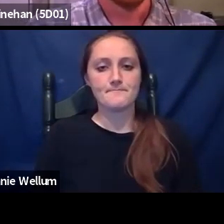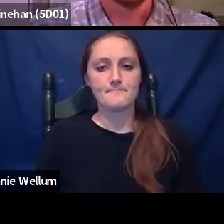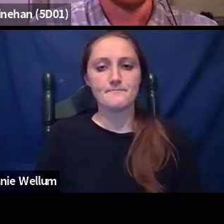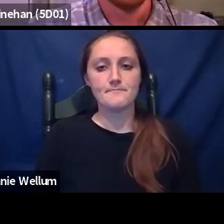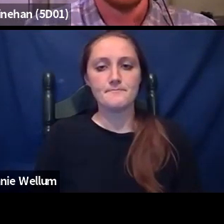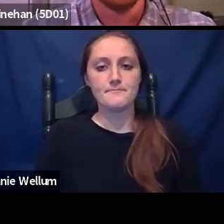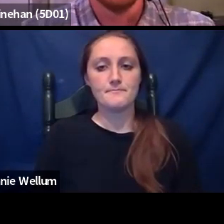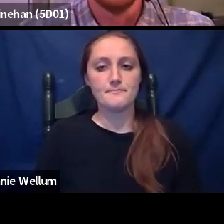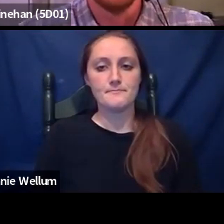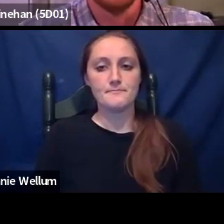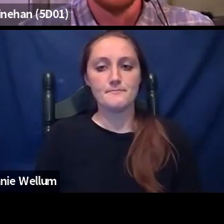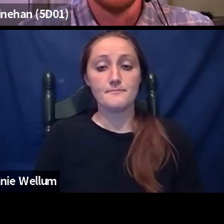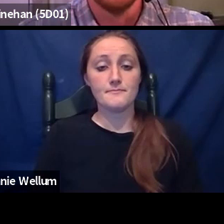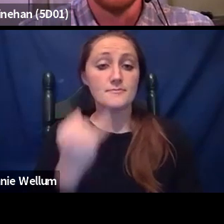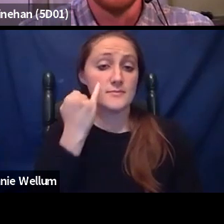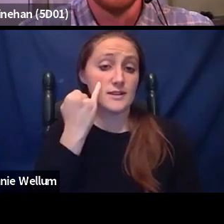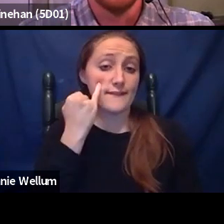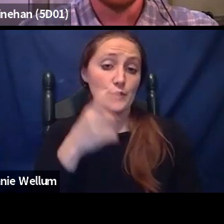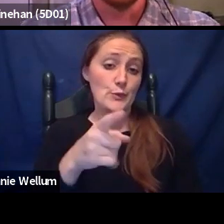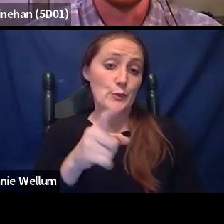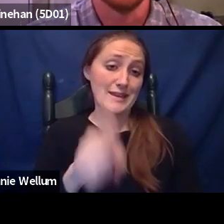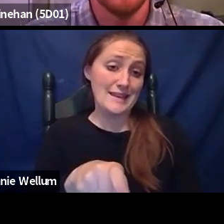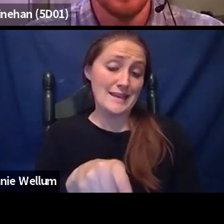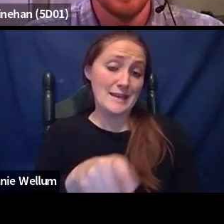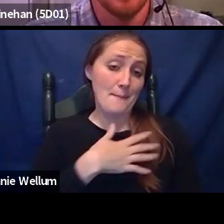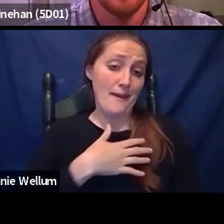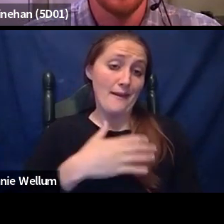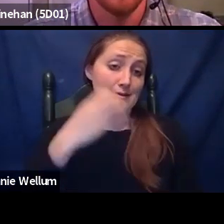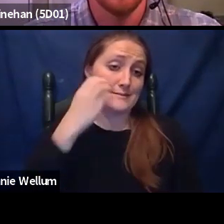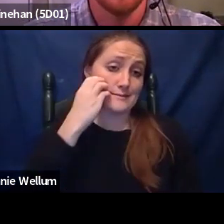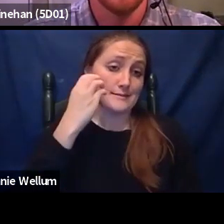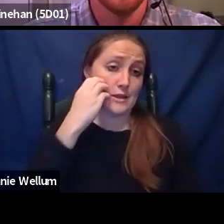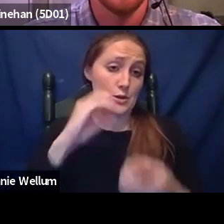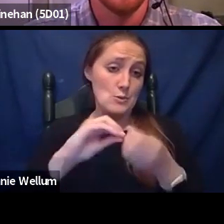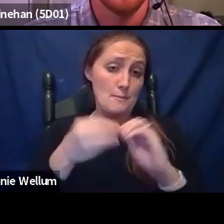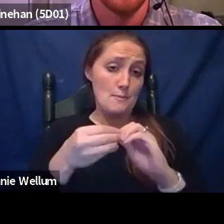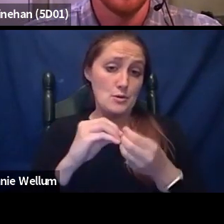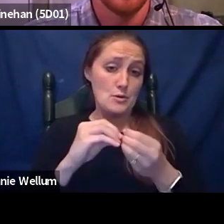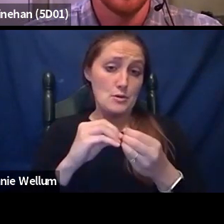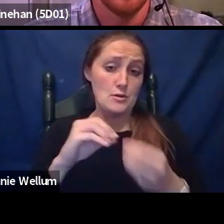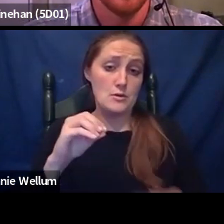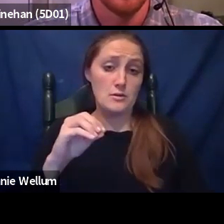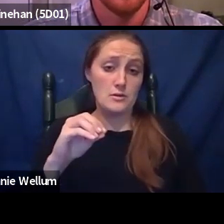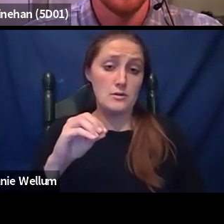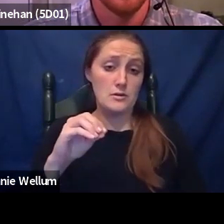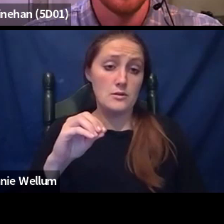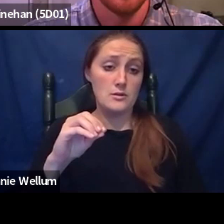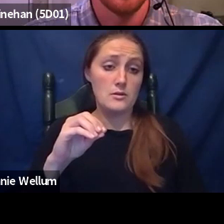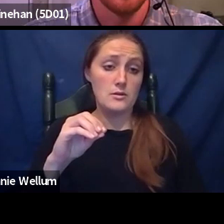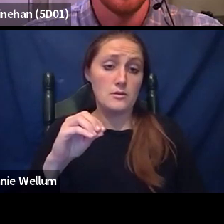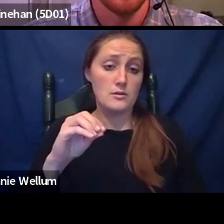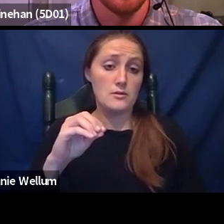And if you need myself or Brandon to be,